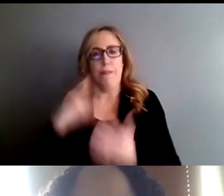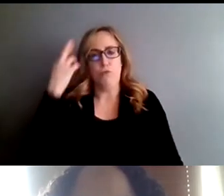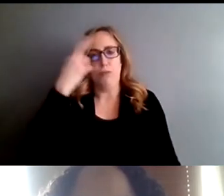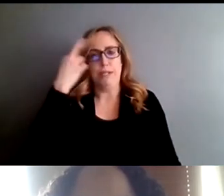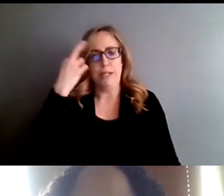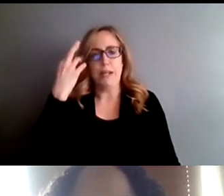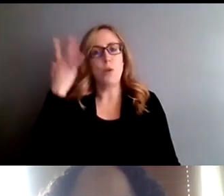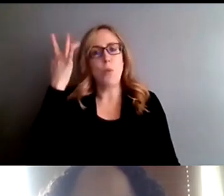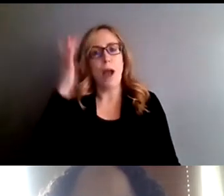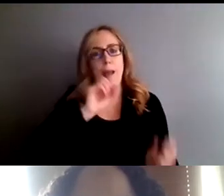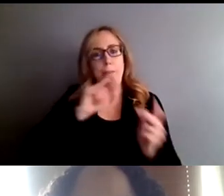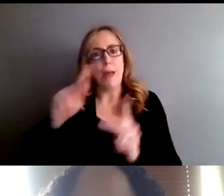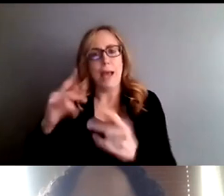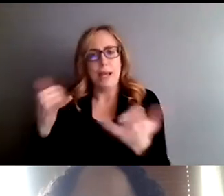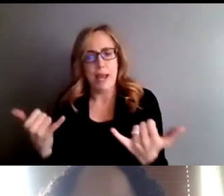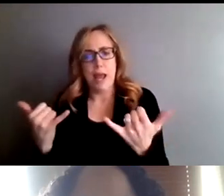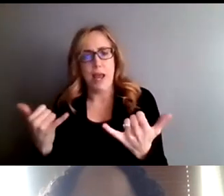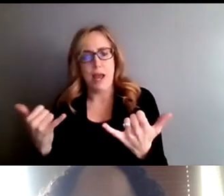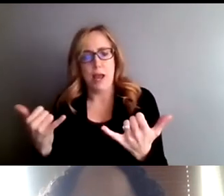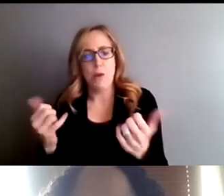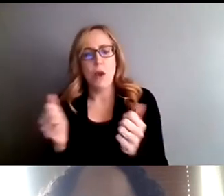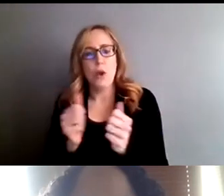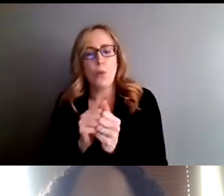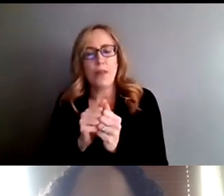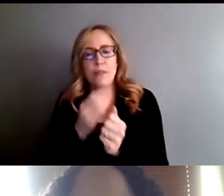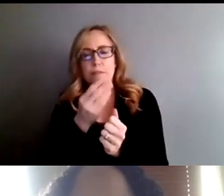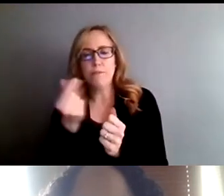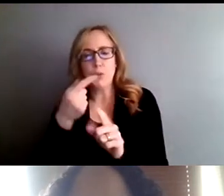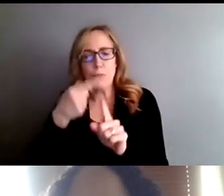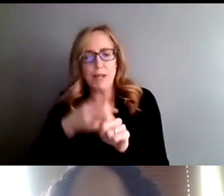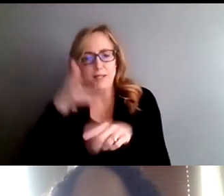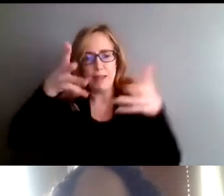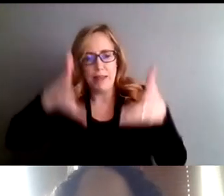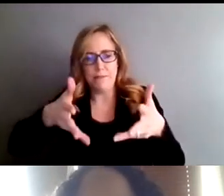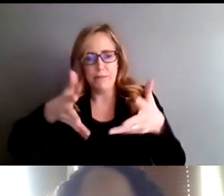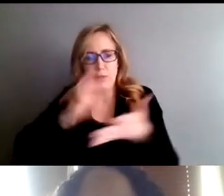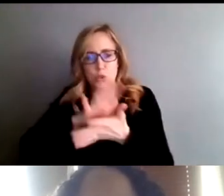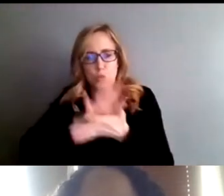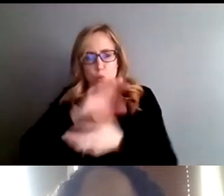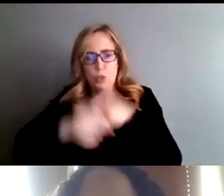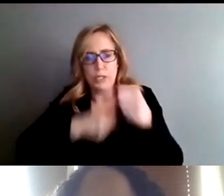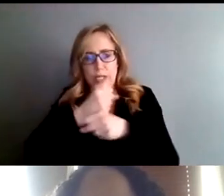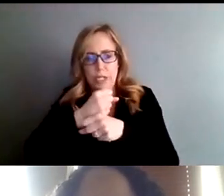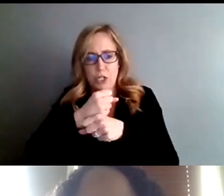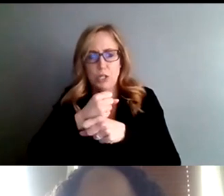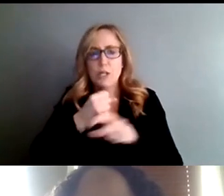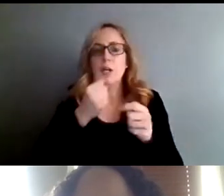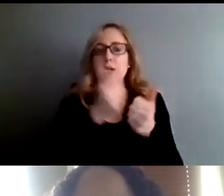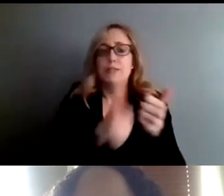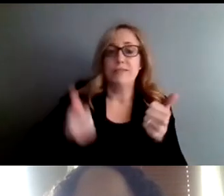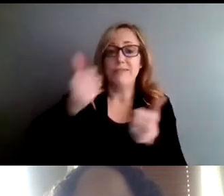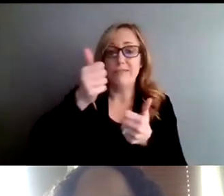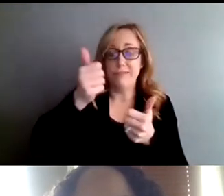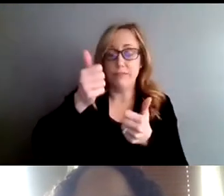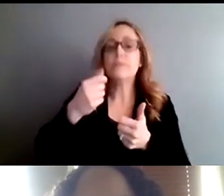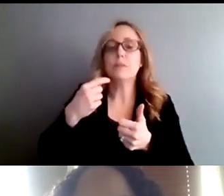in person now with only a few months left in the school year. Yeah, so this schedule is determined by